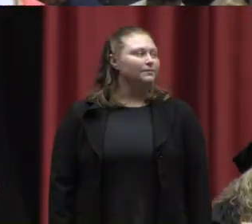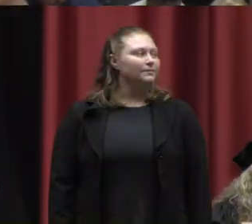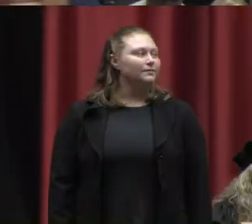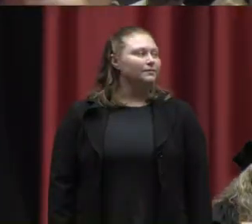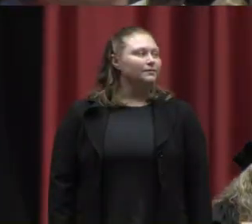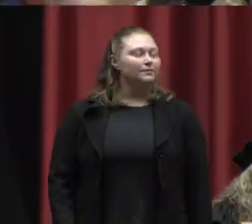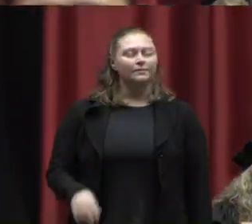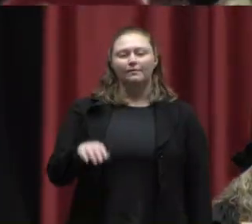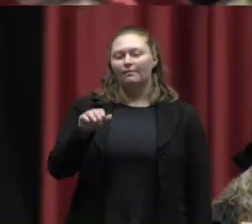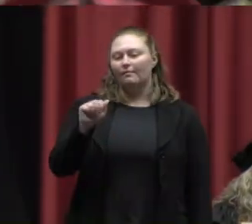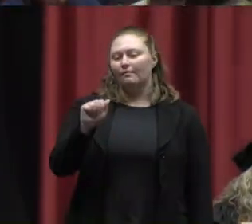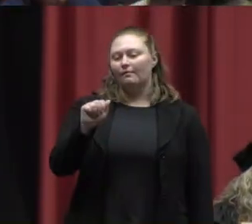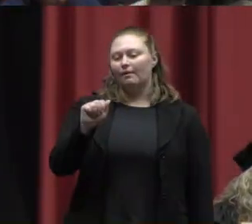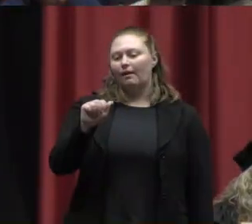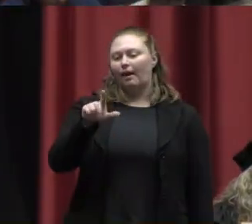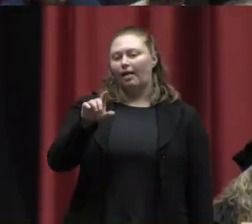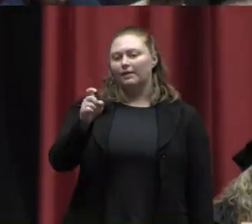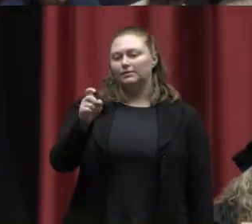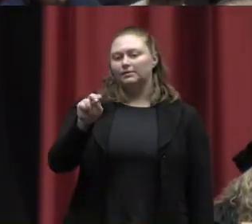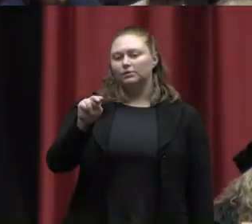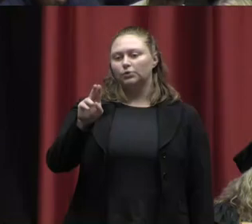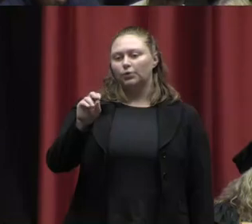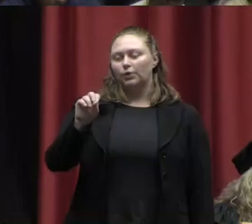Andres Ribuvola.